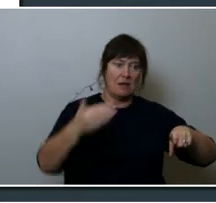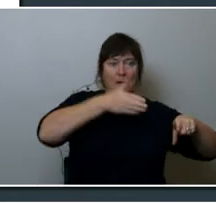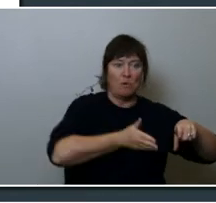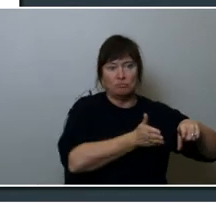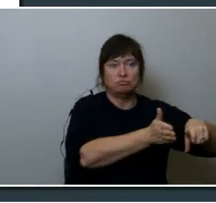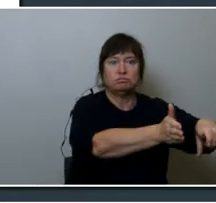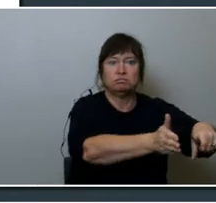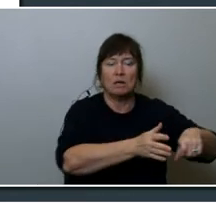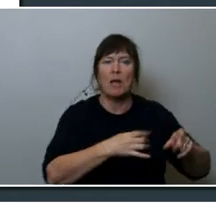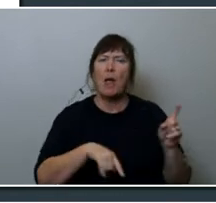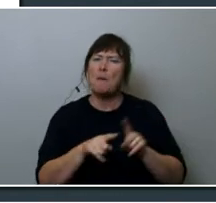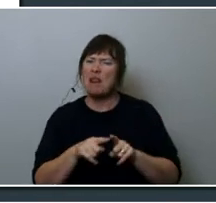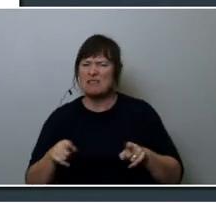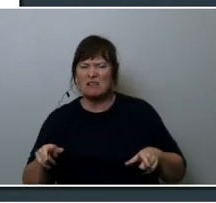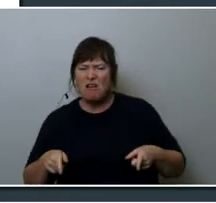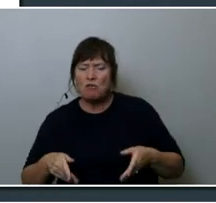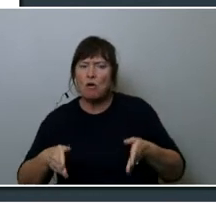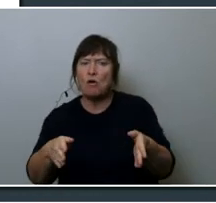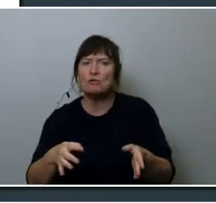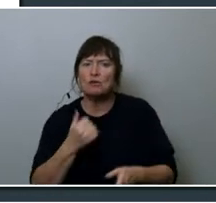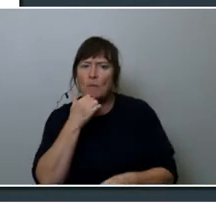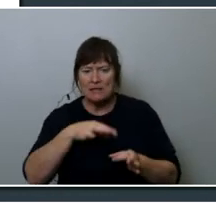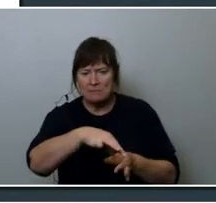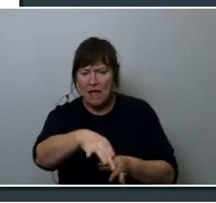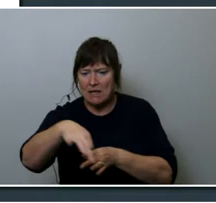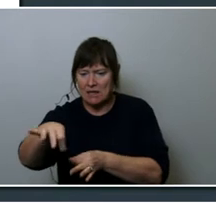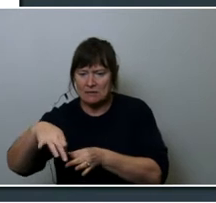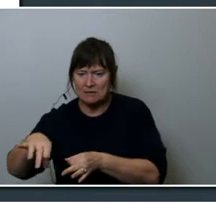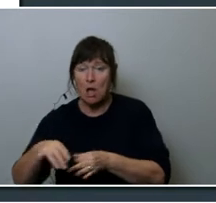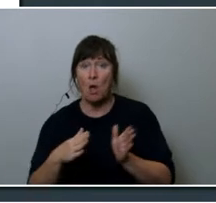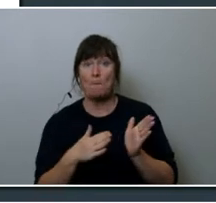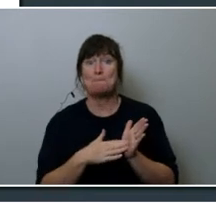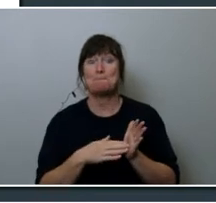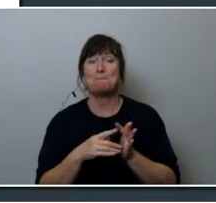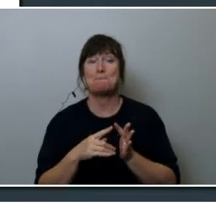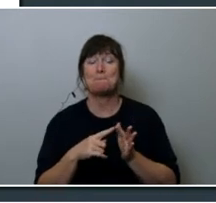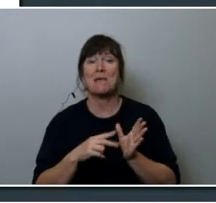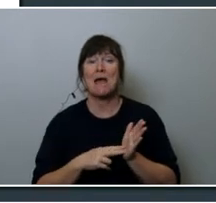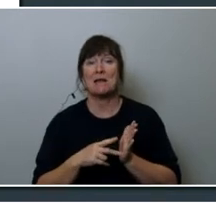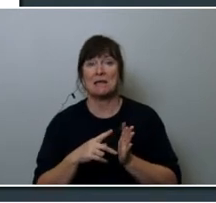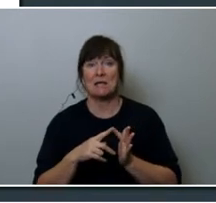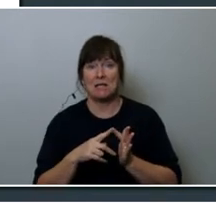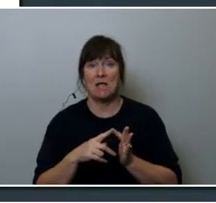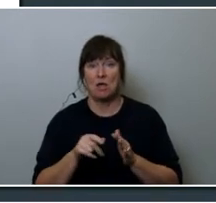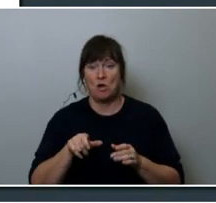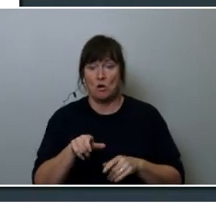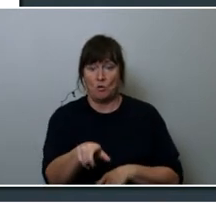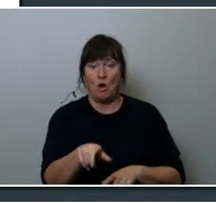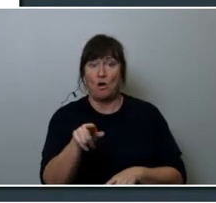road markings. On Miani Road, we've seen that we've had a cycle lane, but it just ends at both the